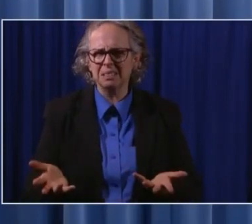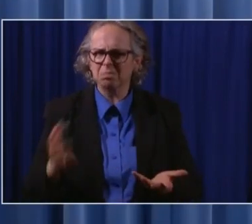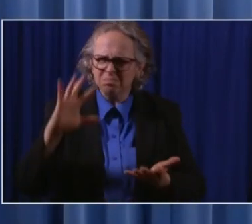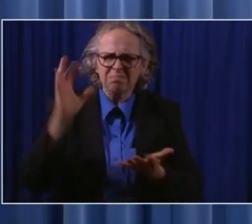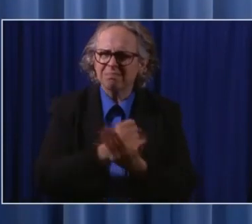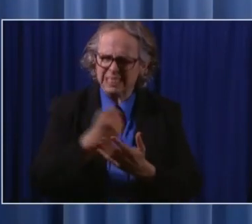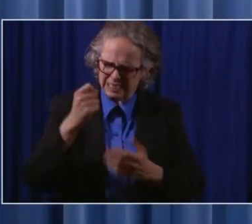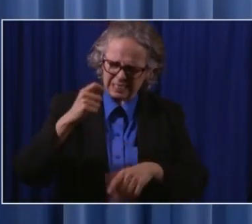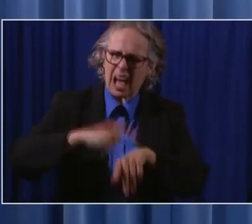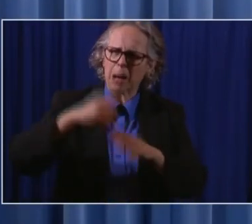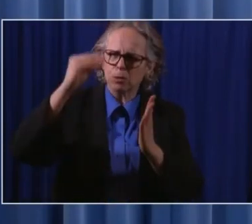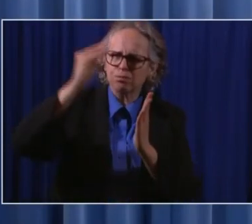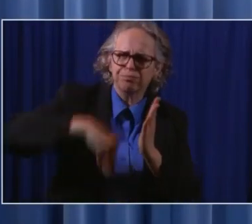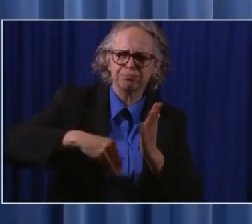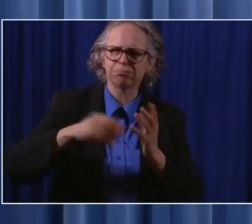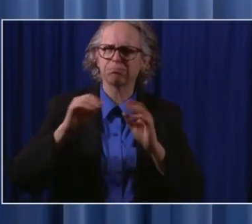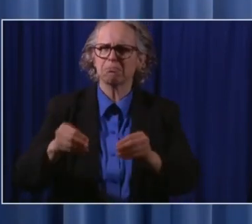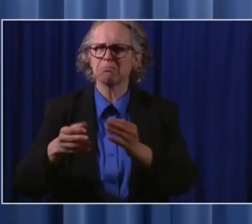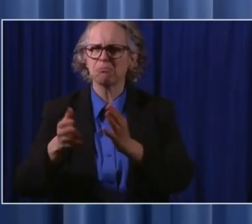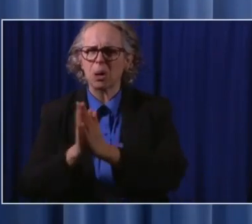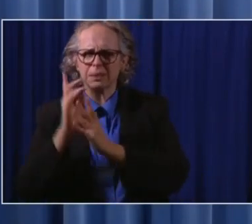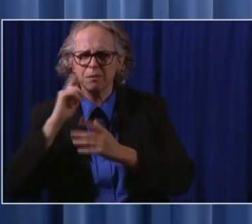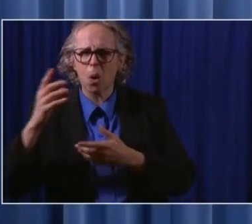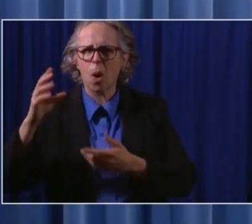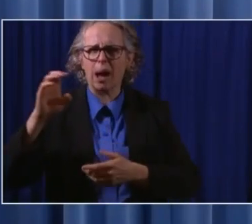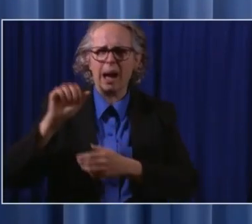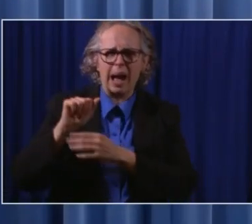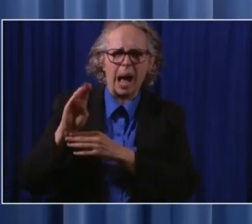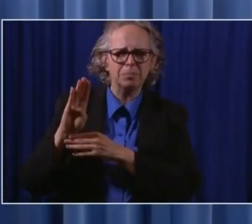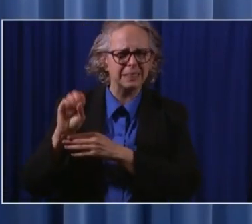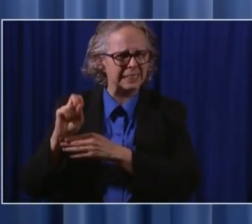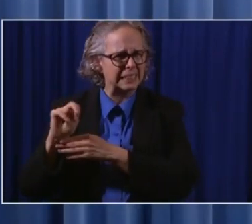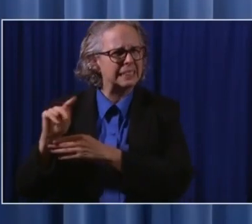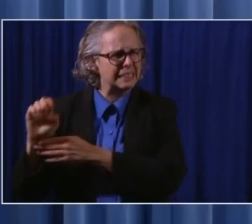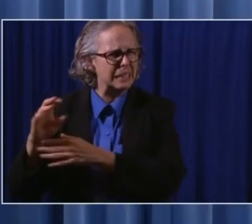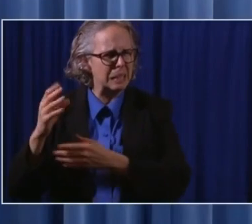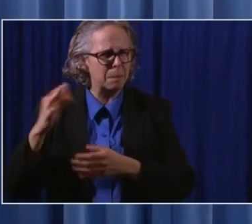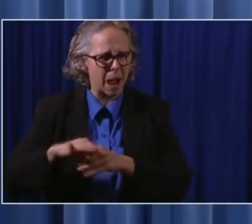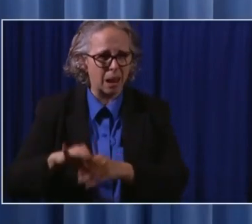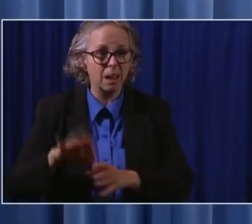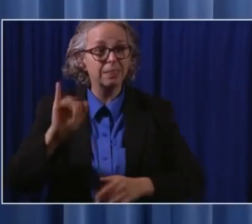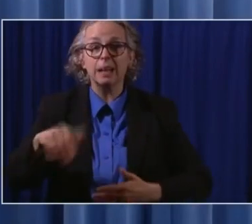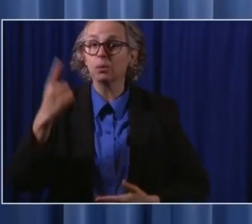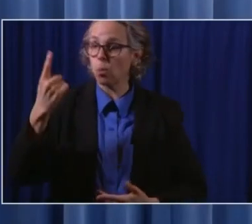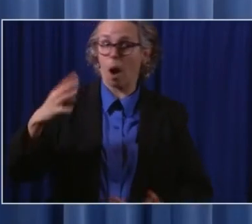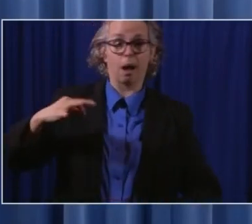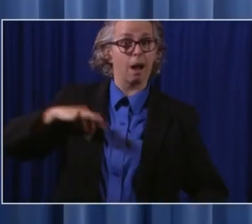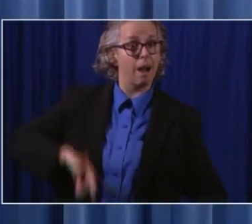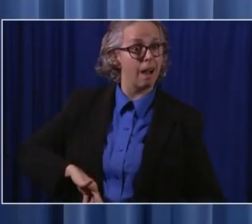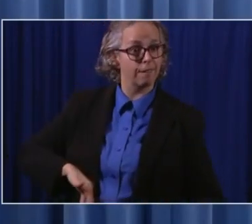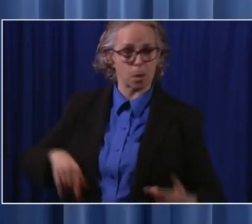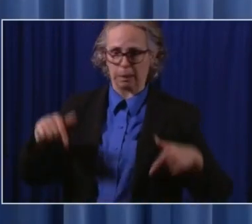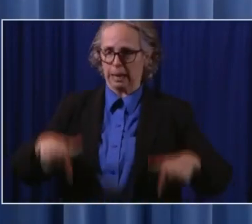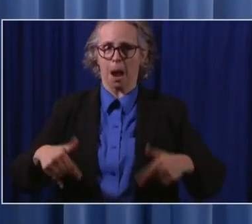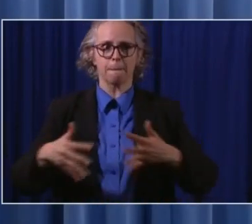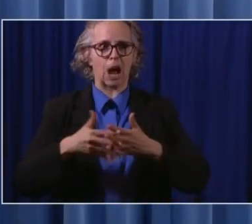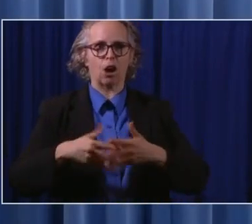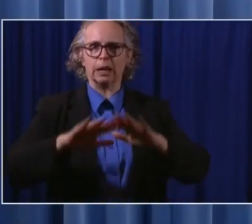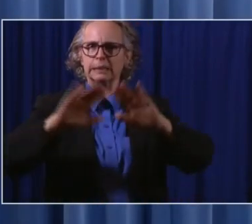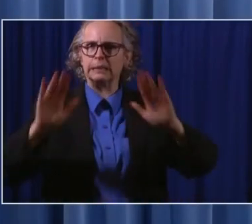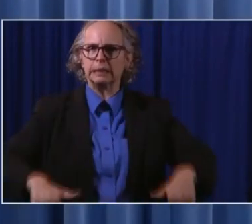to be held, and you know, it's one thing about our system. You know, we hold elections, we accept the